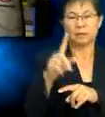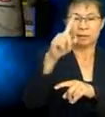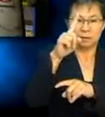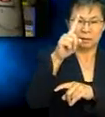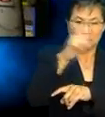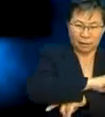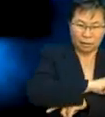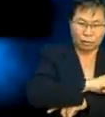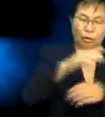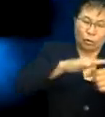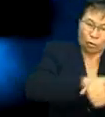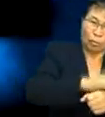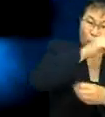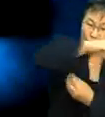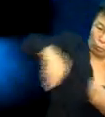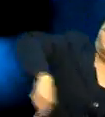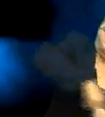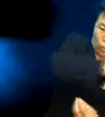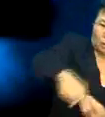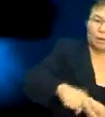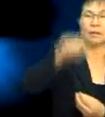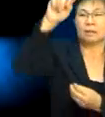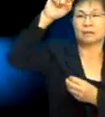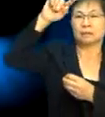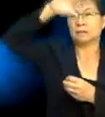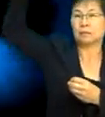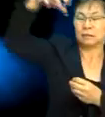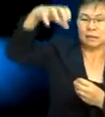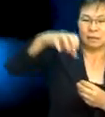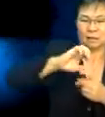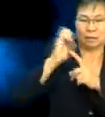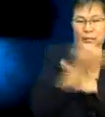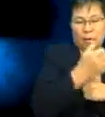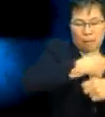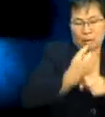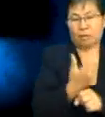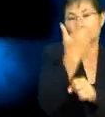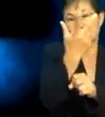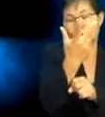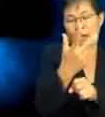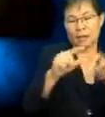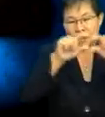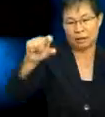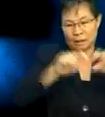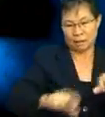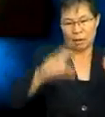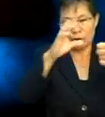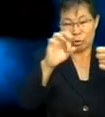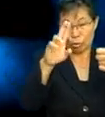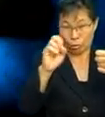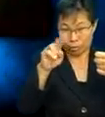rotation. The sun's atmosphere is made up of three layers. The corona,